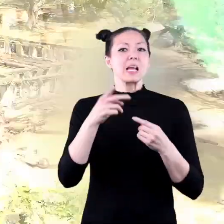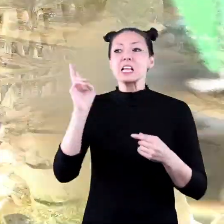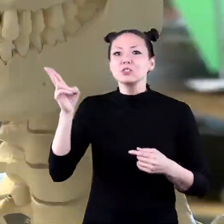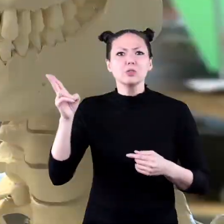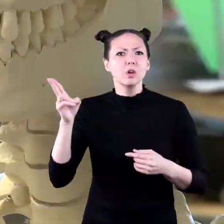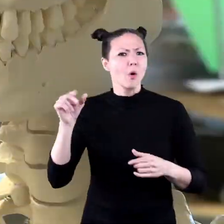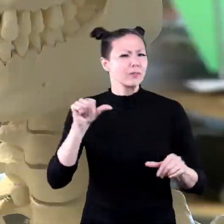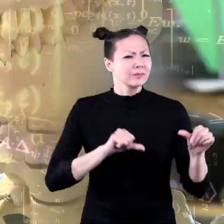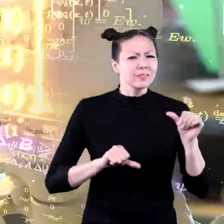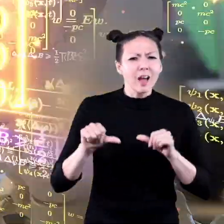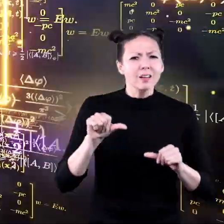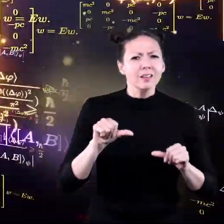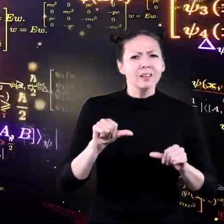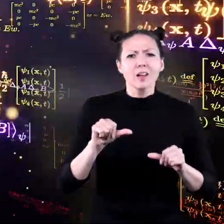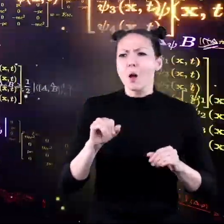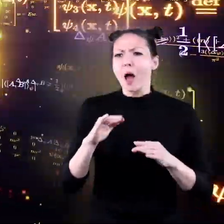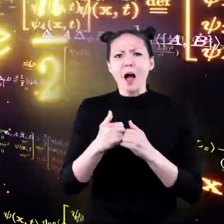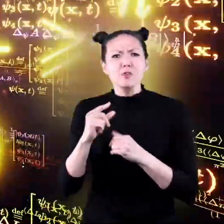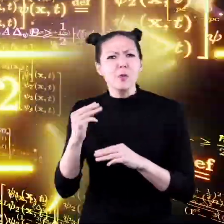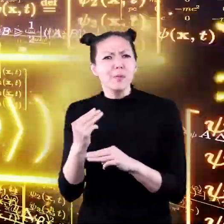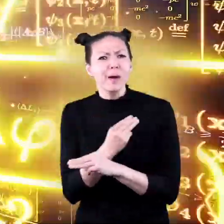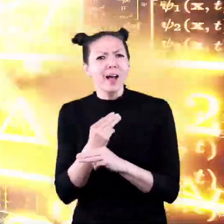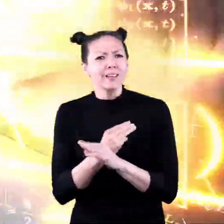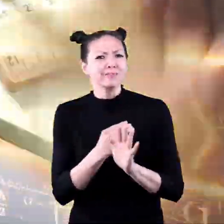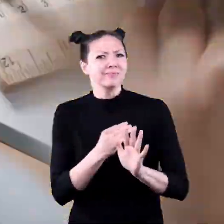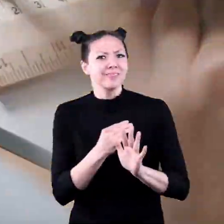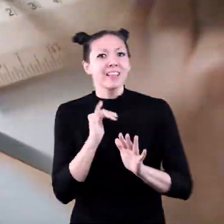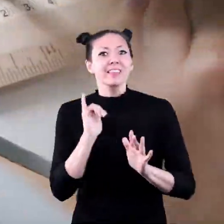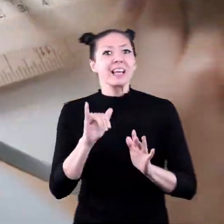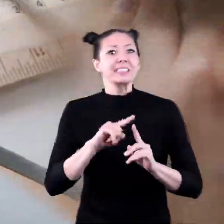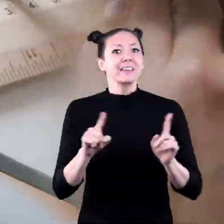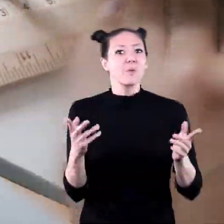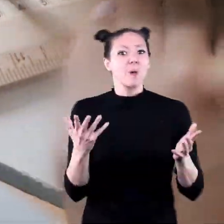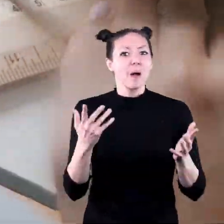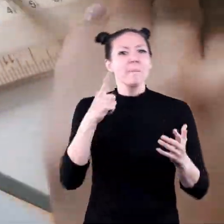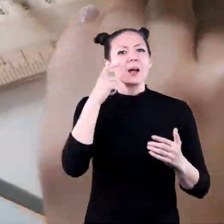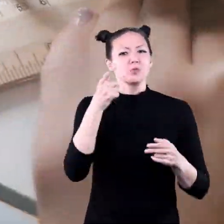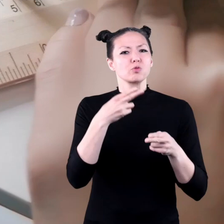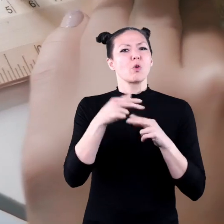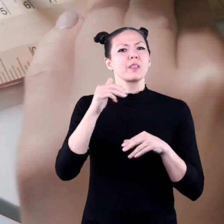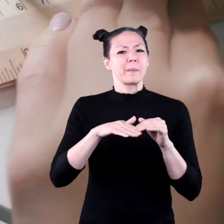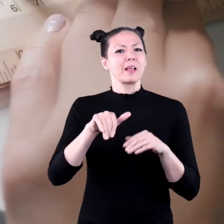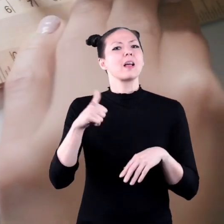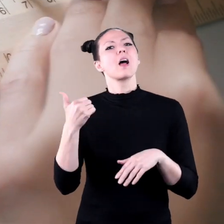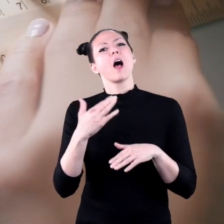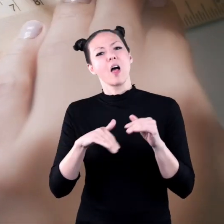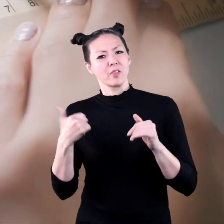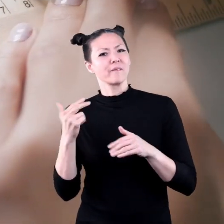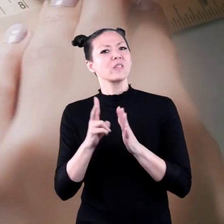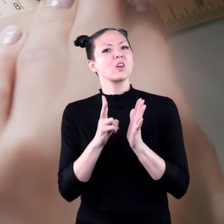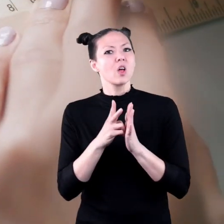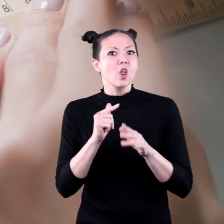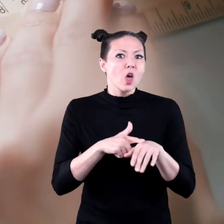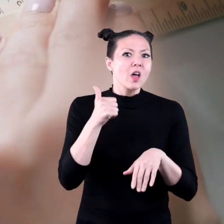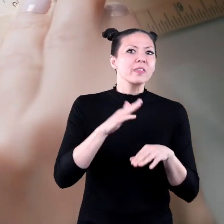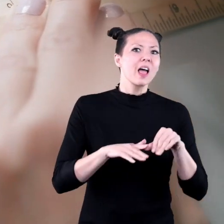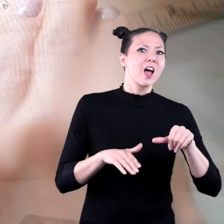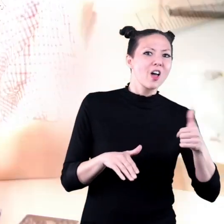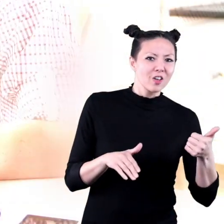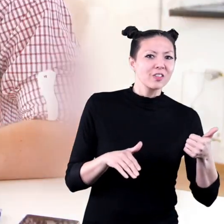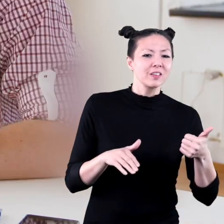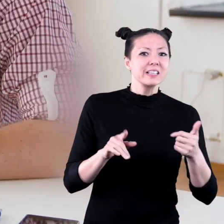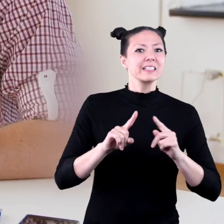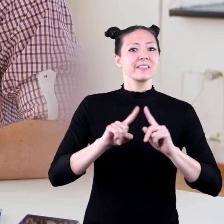history or science or how to do math. It's different because it's shorter than some videos and longer than